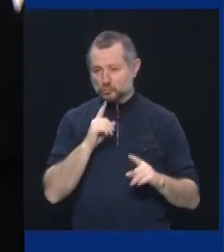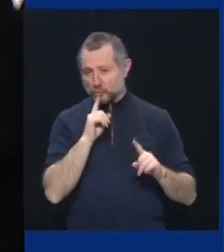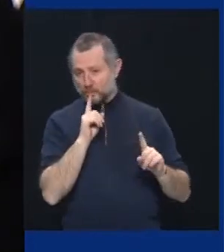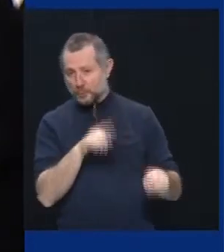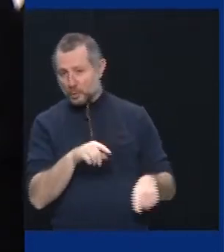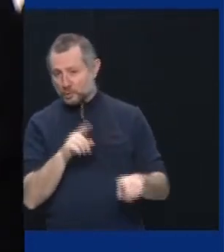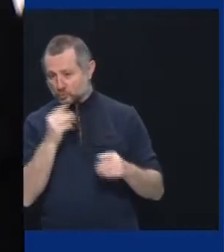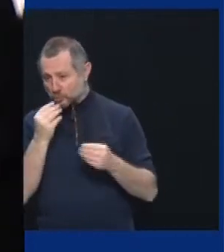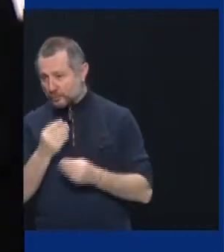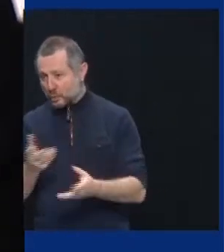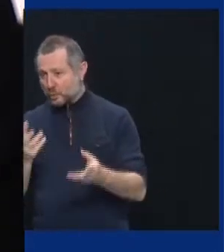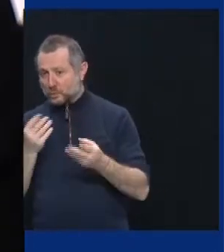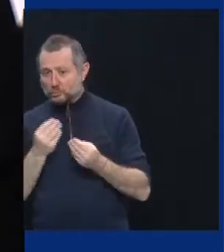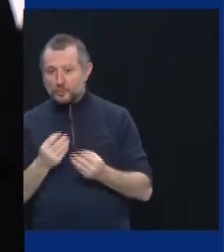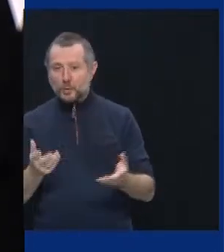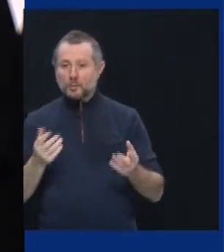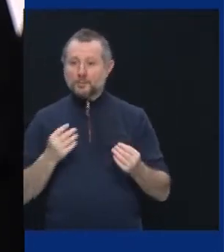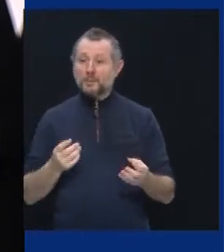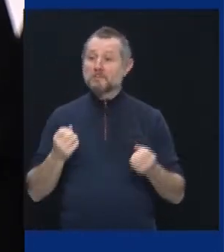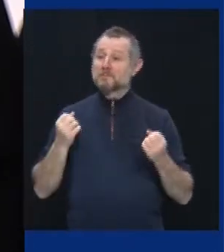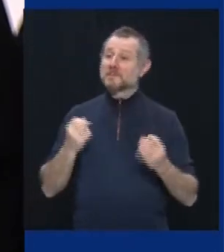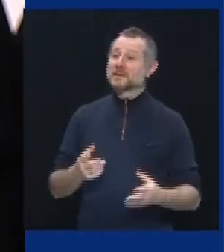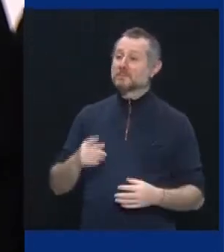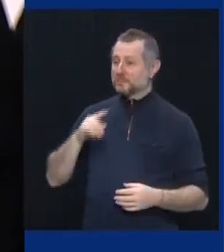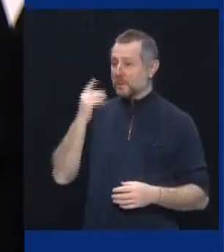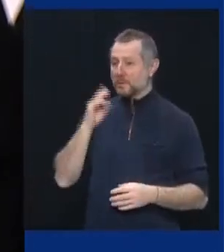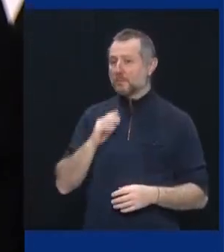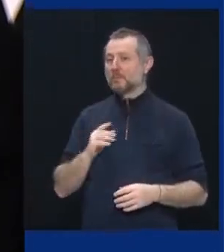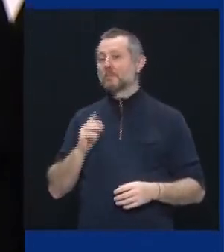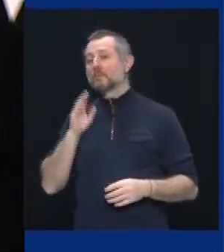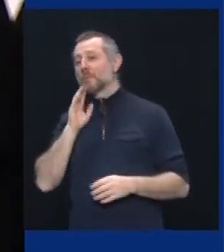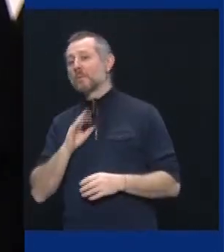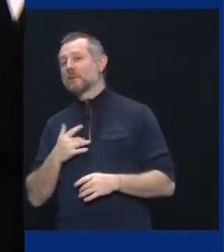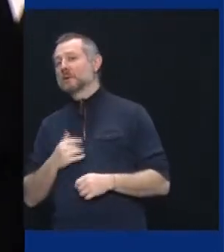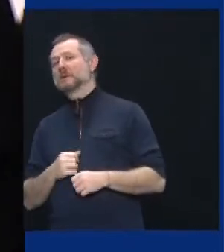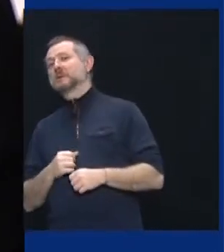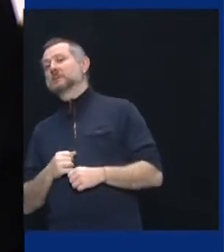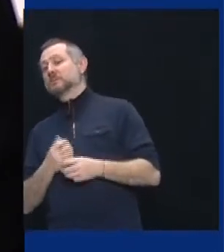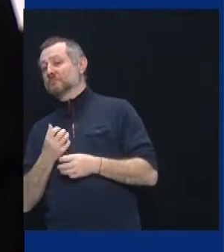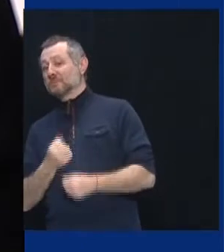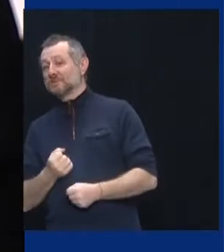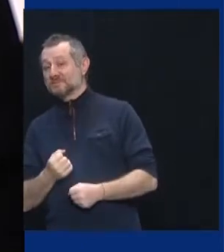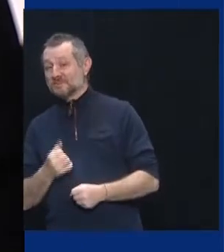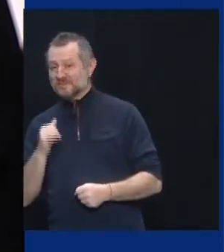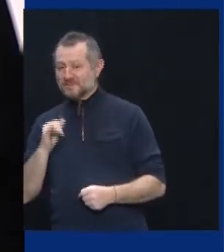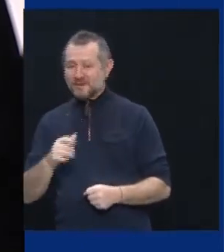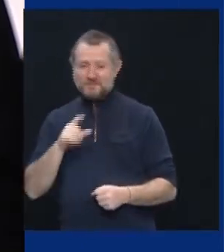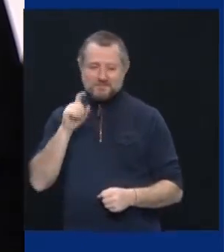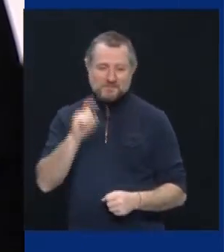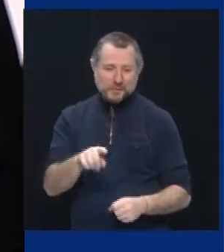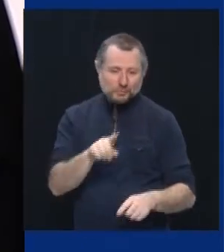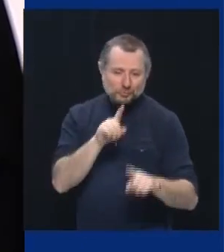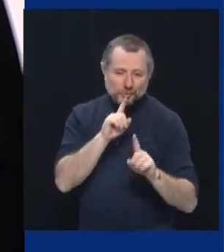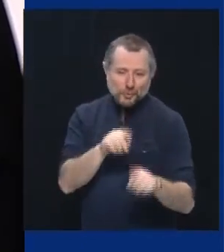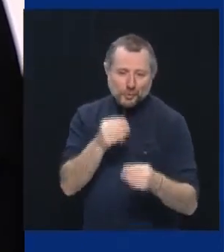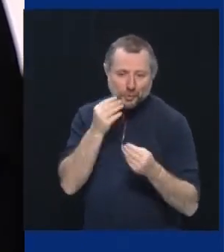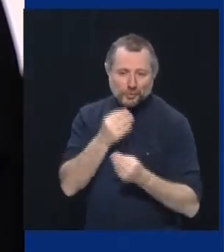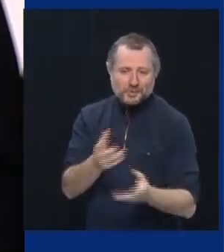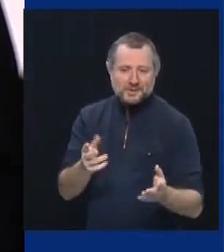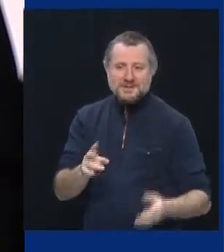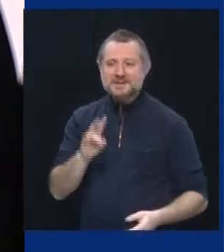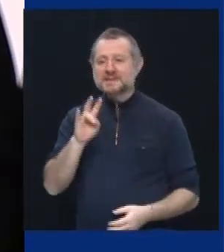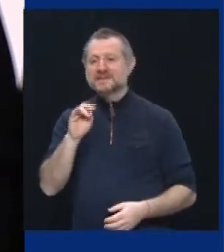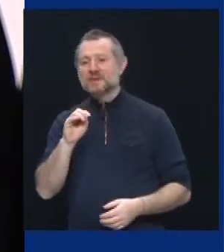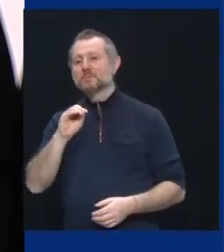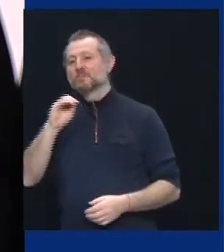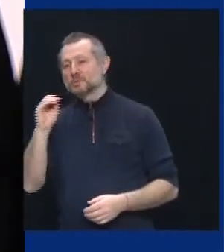that there's hesitancy and distrust in the community. But it's also your job to report that 70%, and